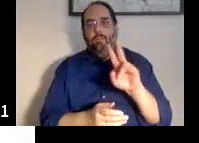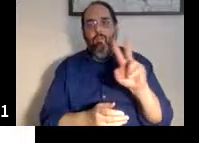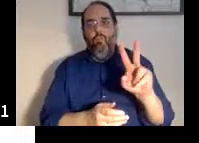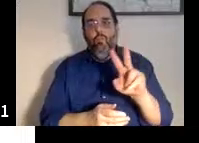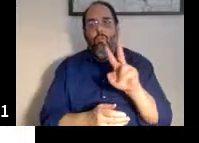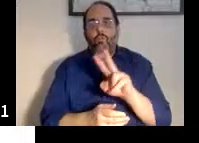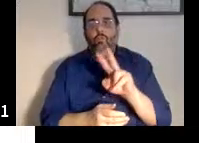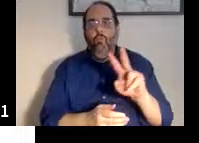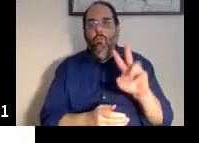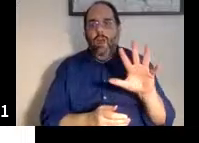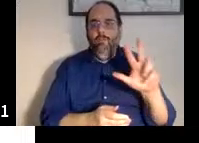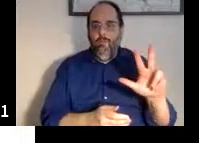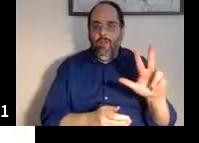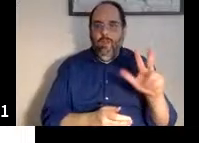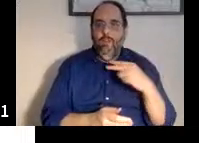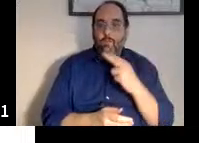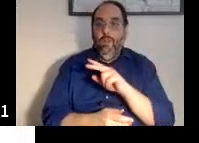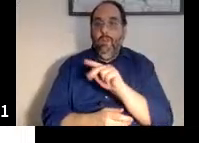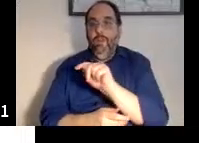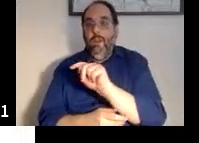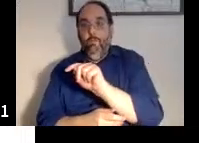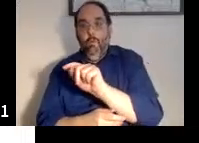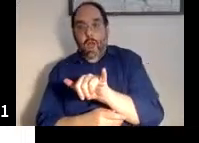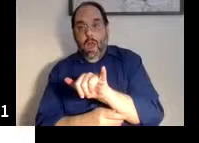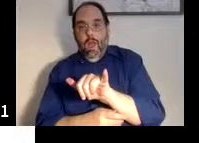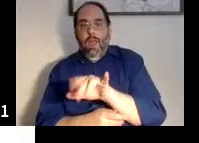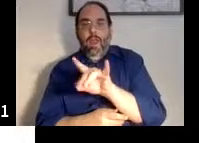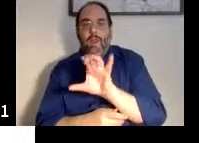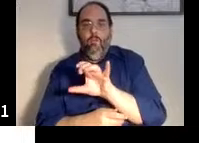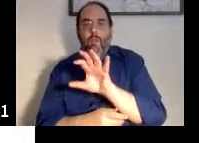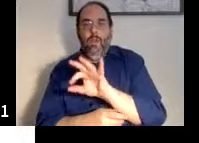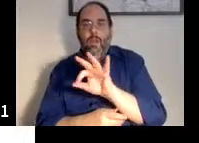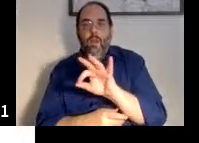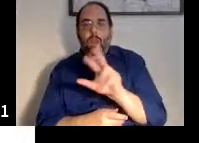800-872-2253. That's our voice line. Our TTY is